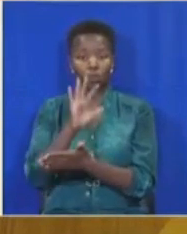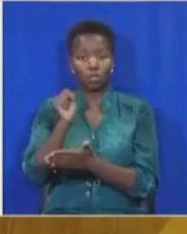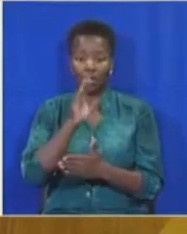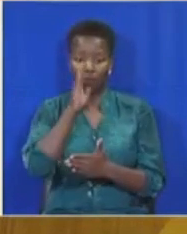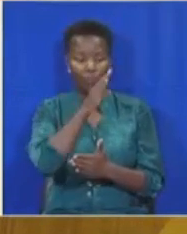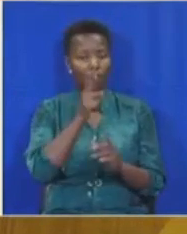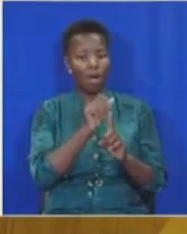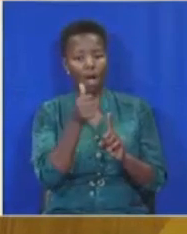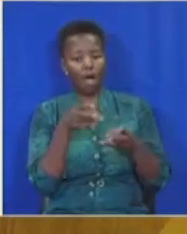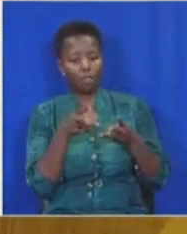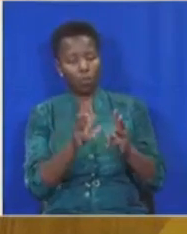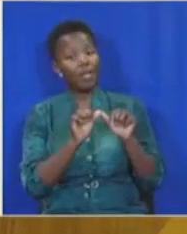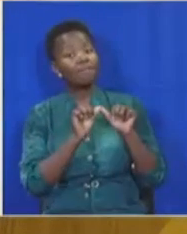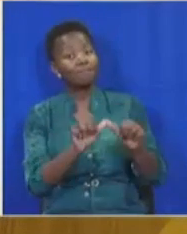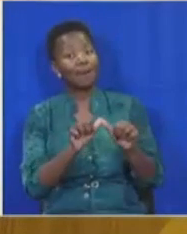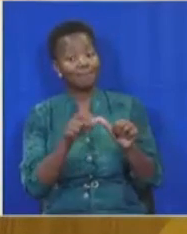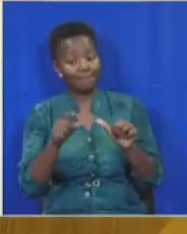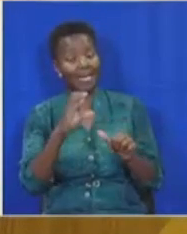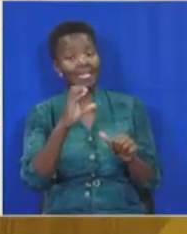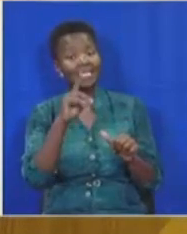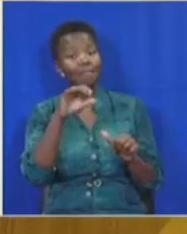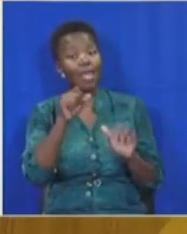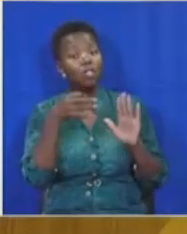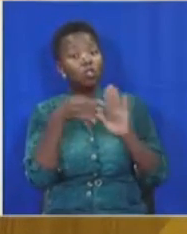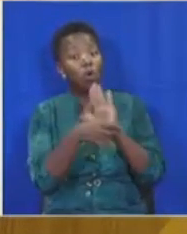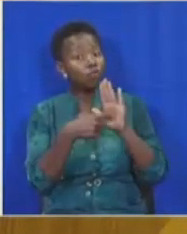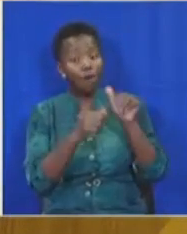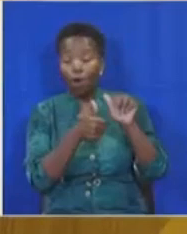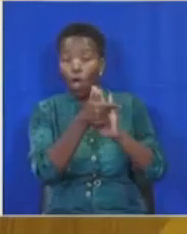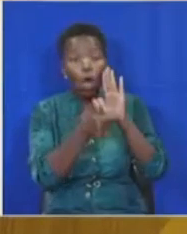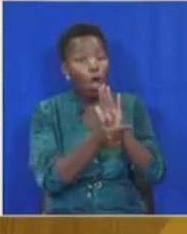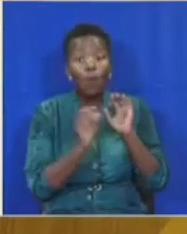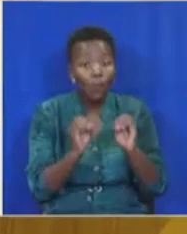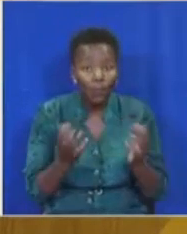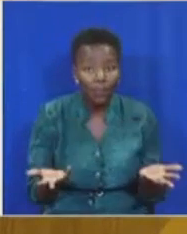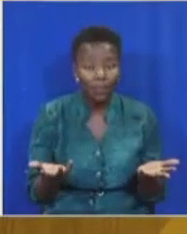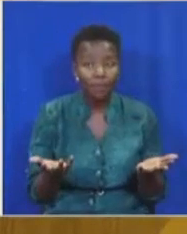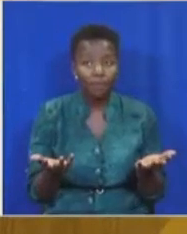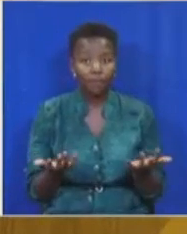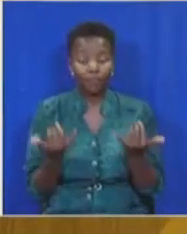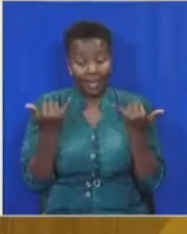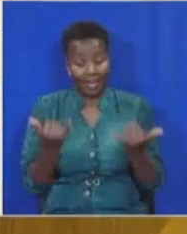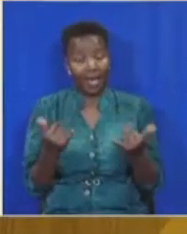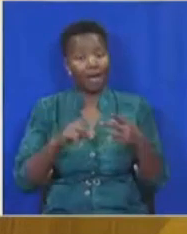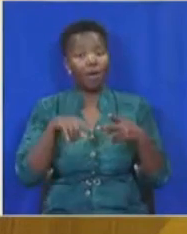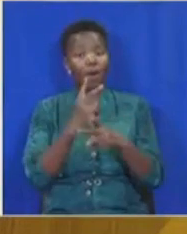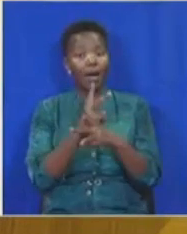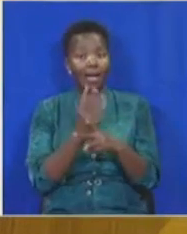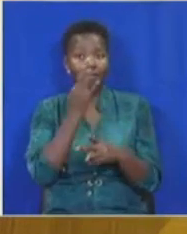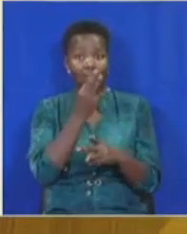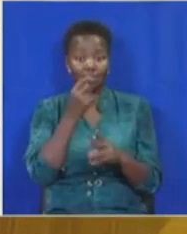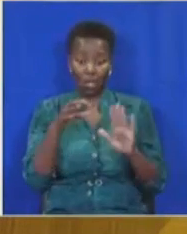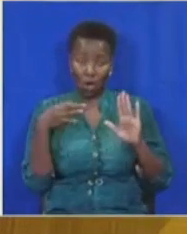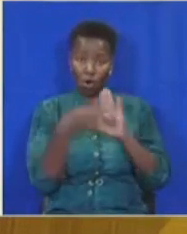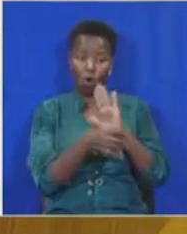option but to continue with the unconstitutional and illegal contract with ECPS. Let alone the fact that this contract has